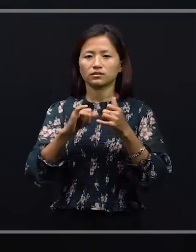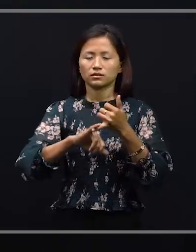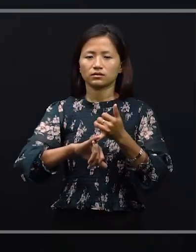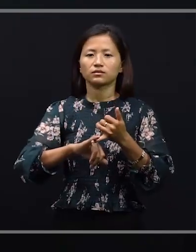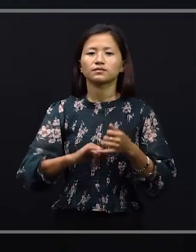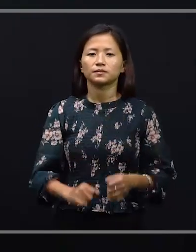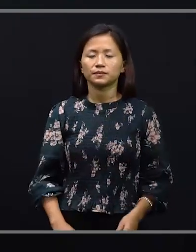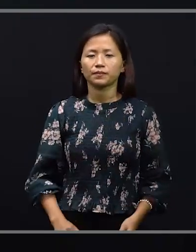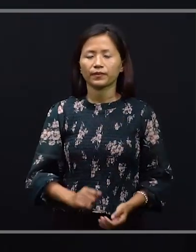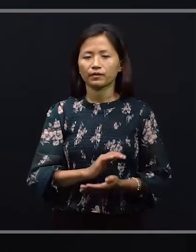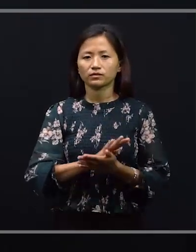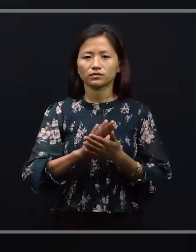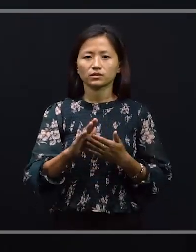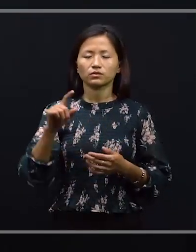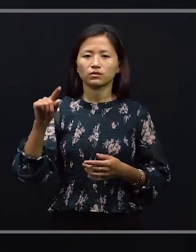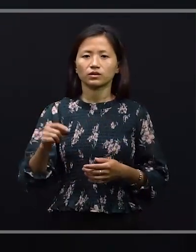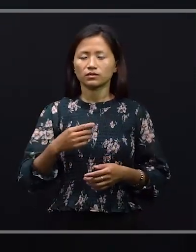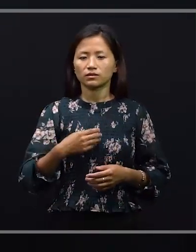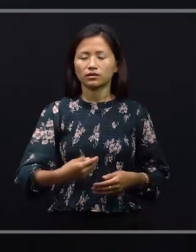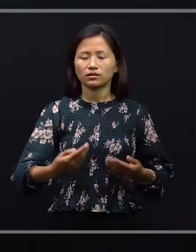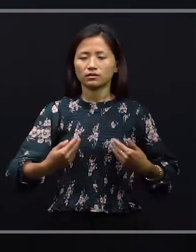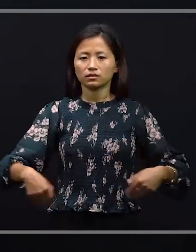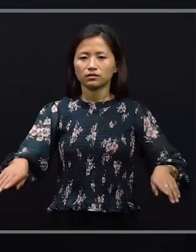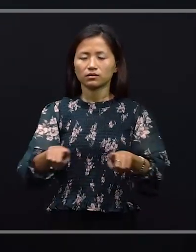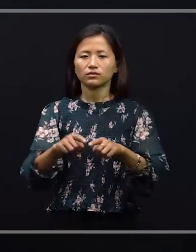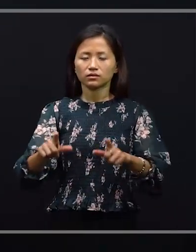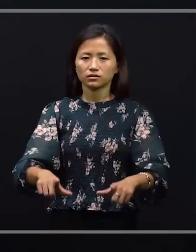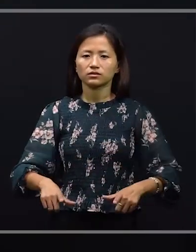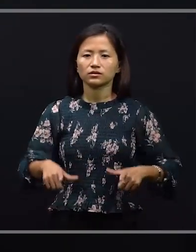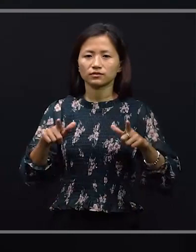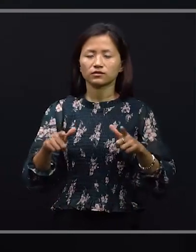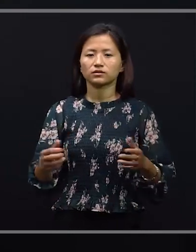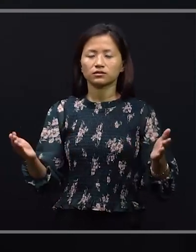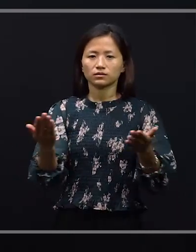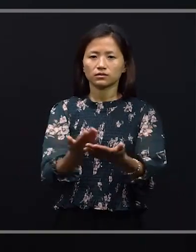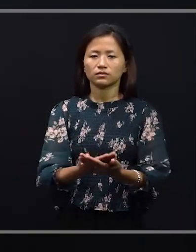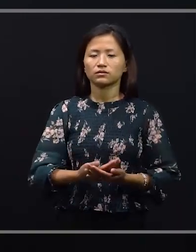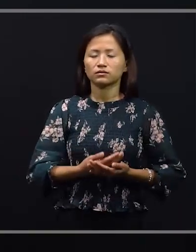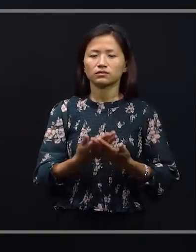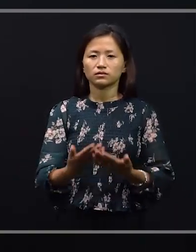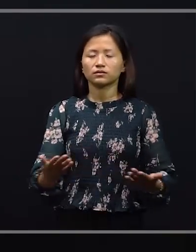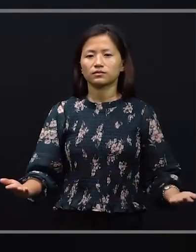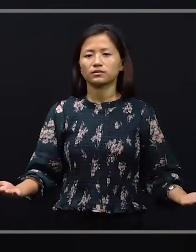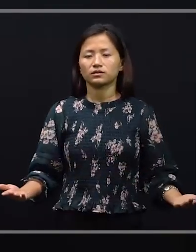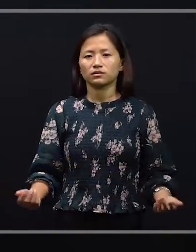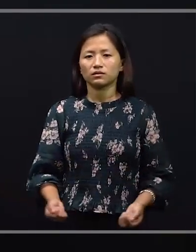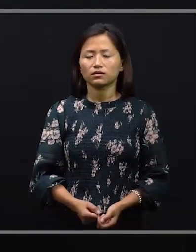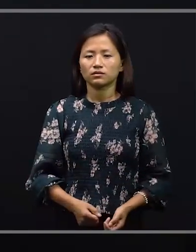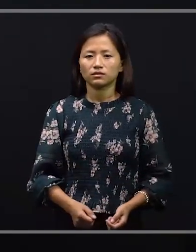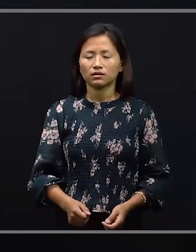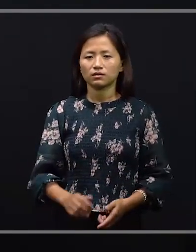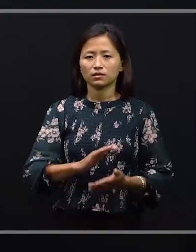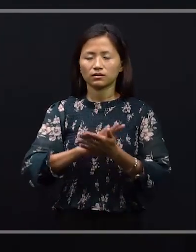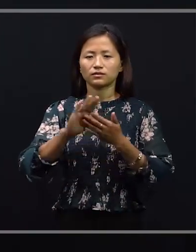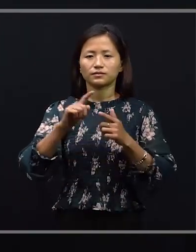he also, what he did was he even went and lived with them. Okay, he went and stayed with this untouchable people, that is the